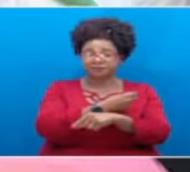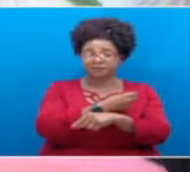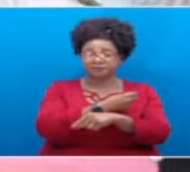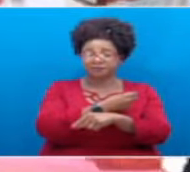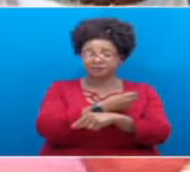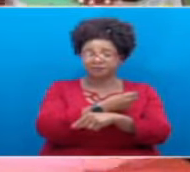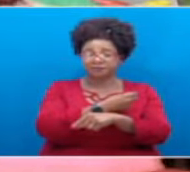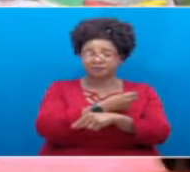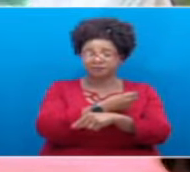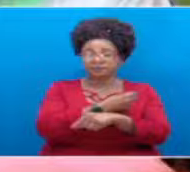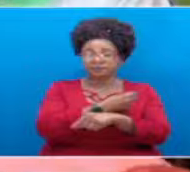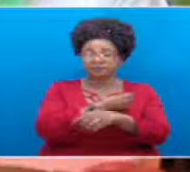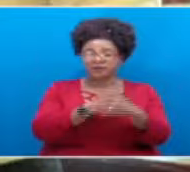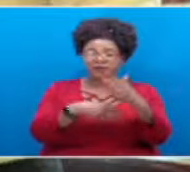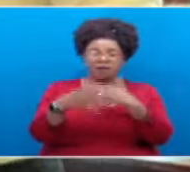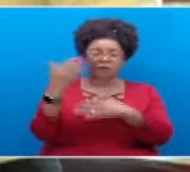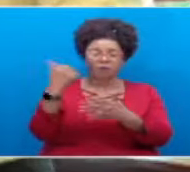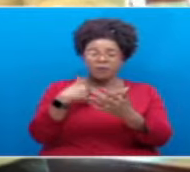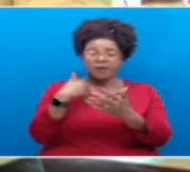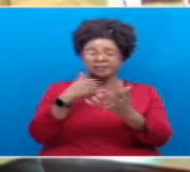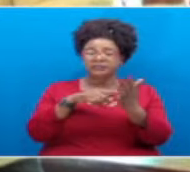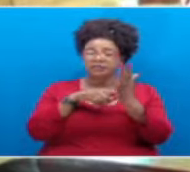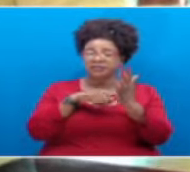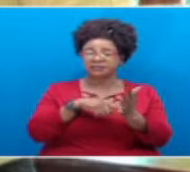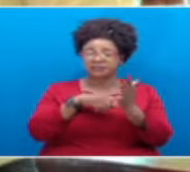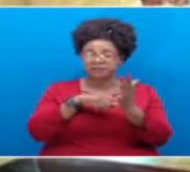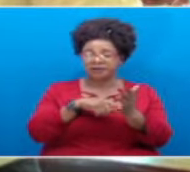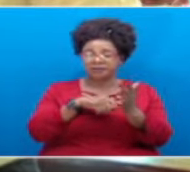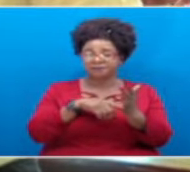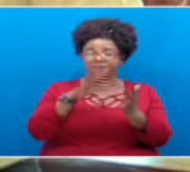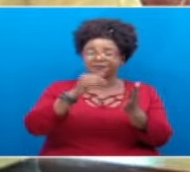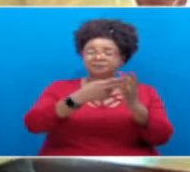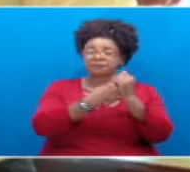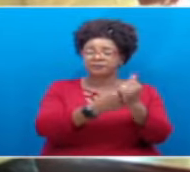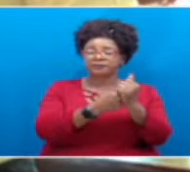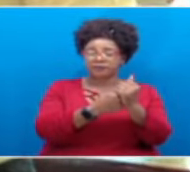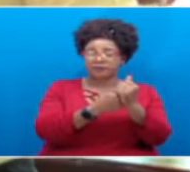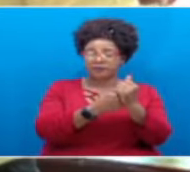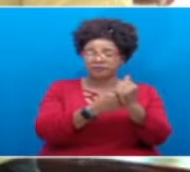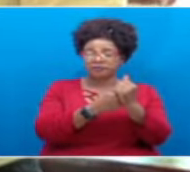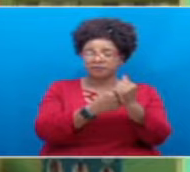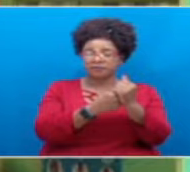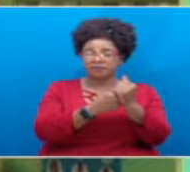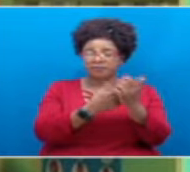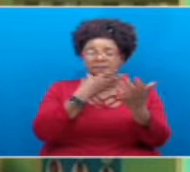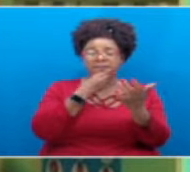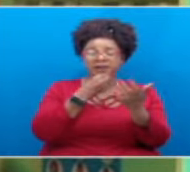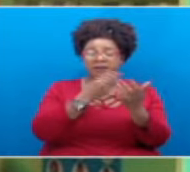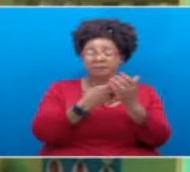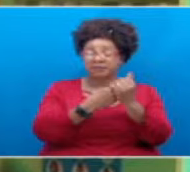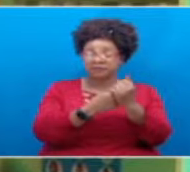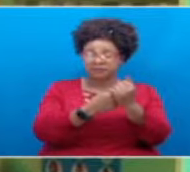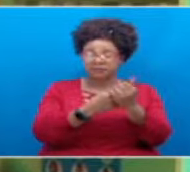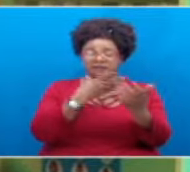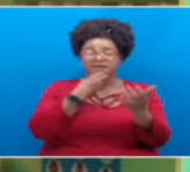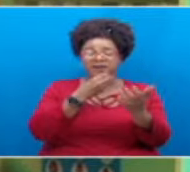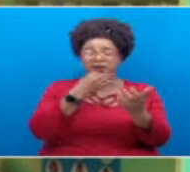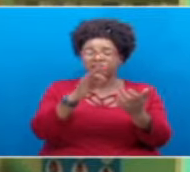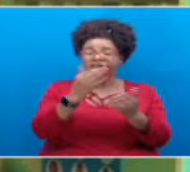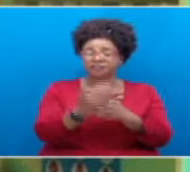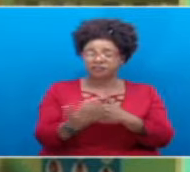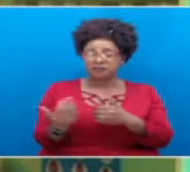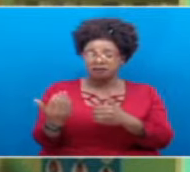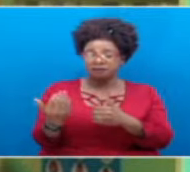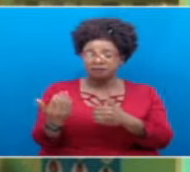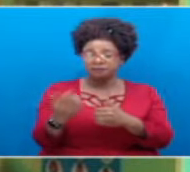We used to get resistant mosquito from partners, that is a male partner, that is the fathers to the children who